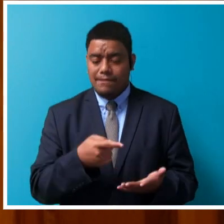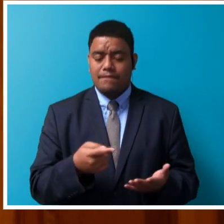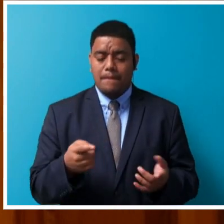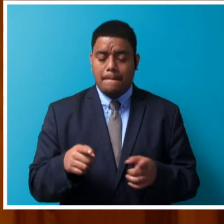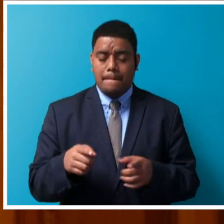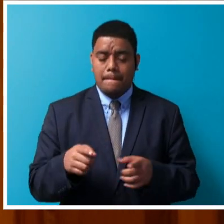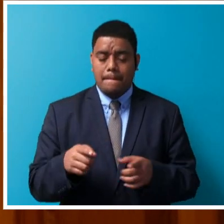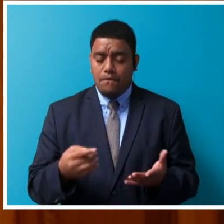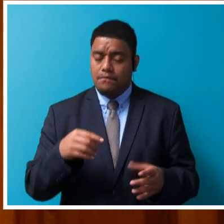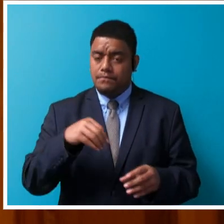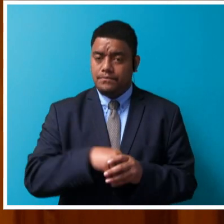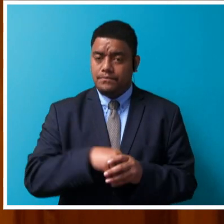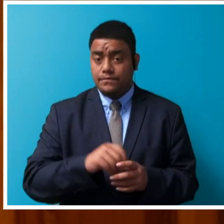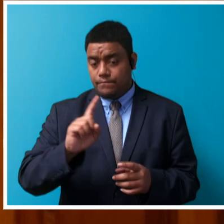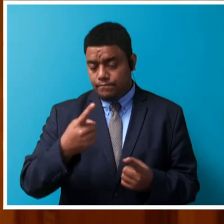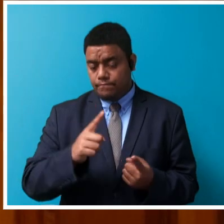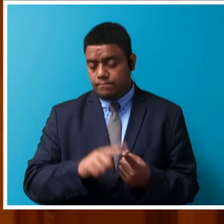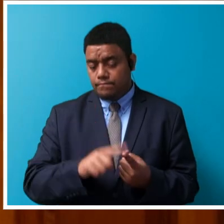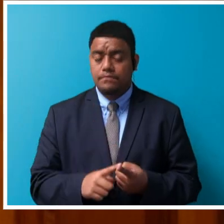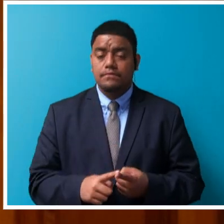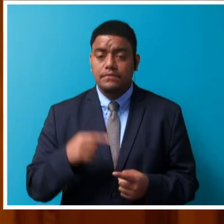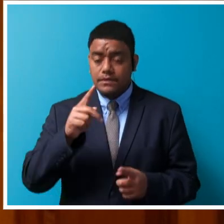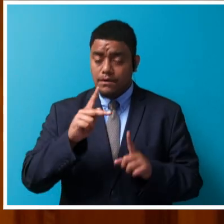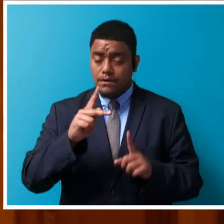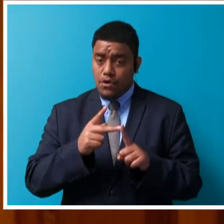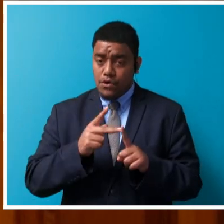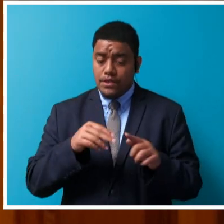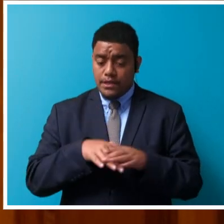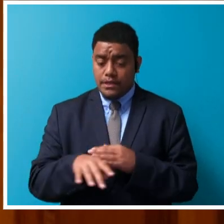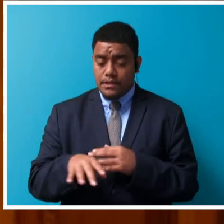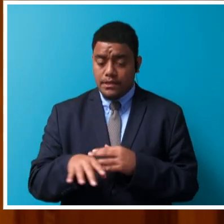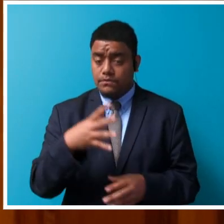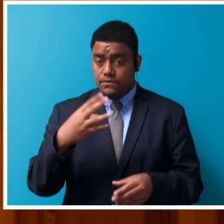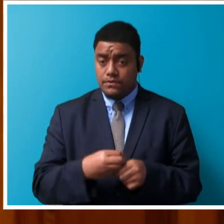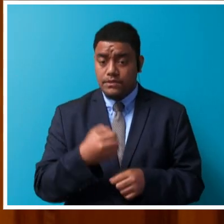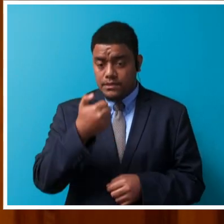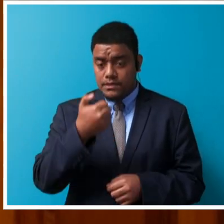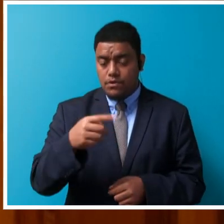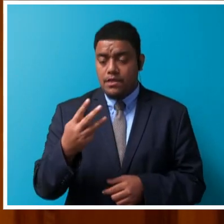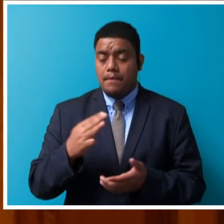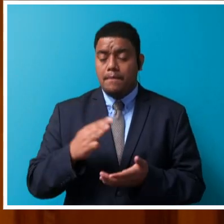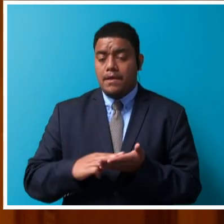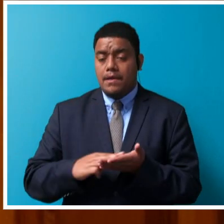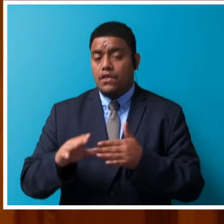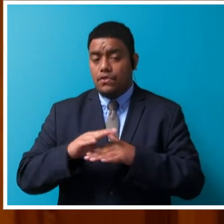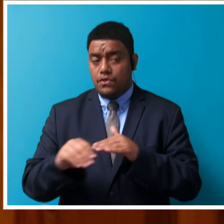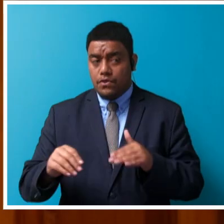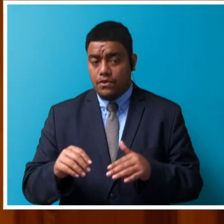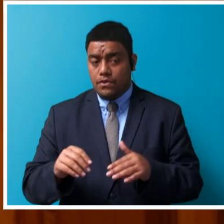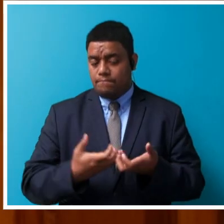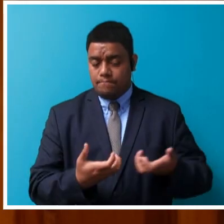the road. First, a critical priority within this total is the $6.3 million set